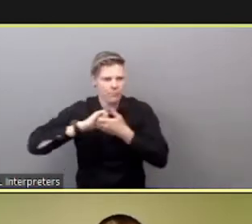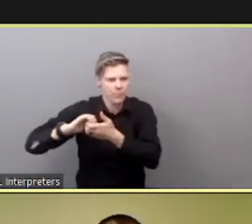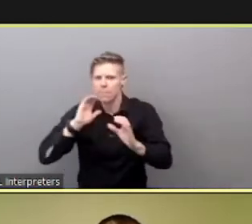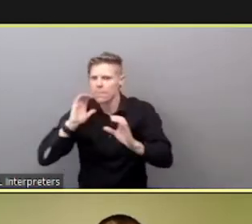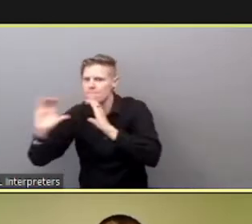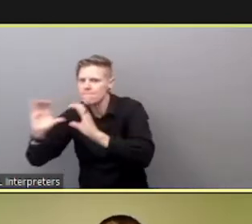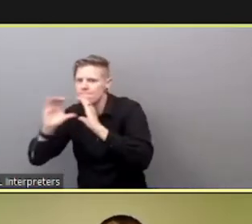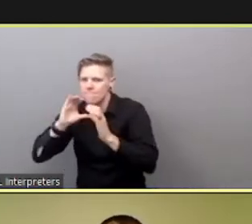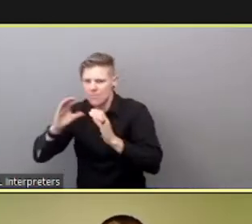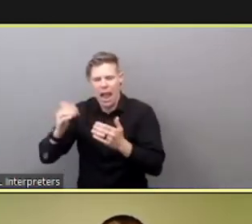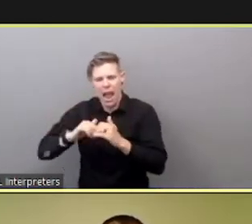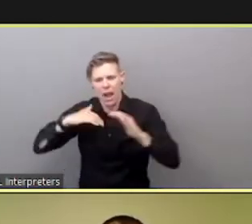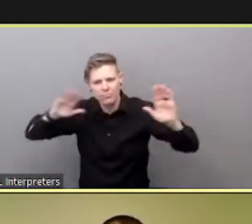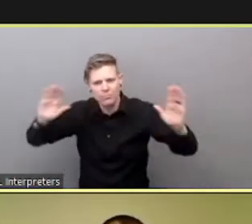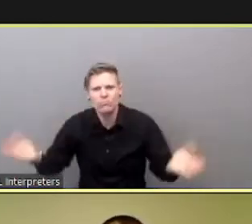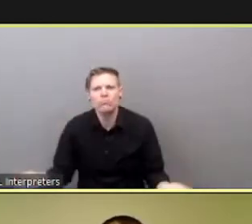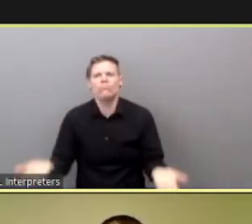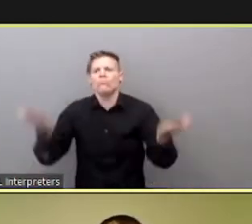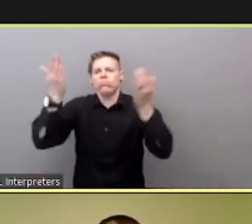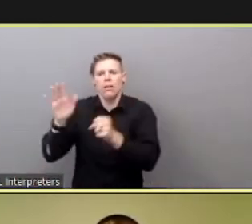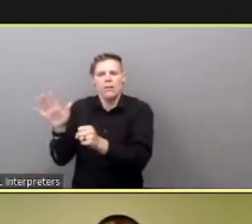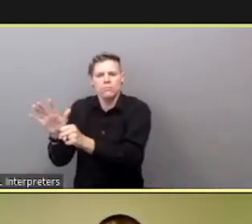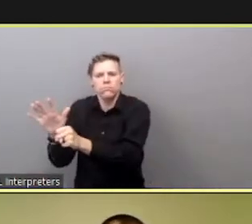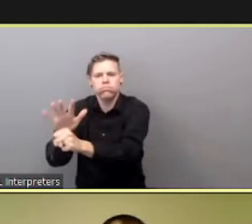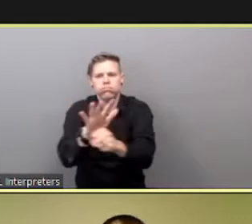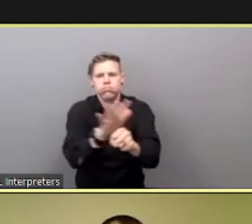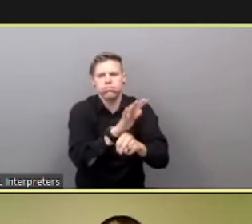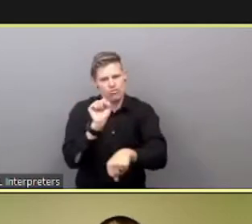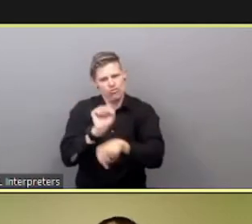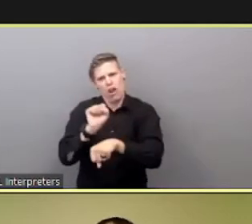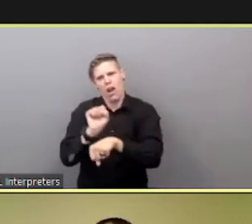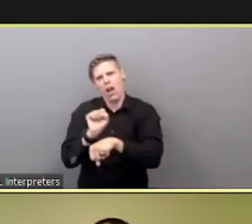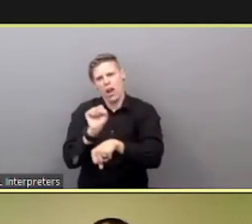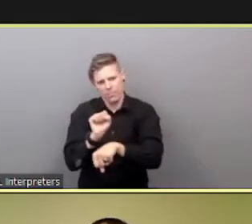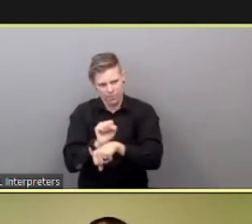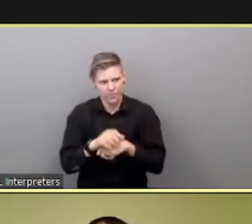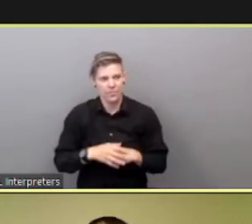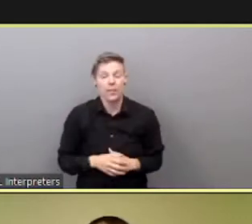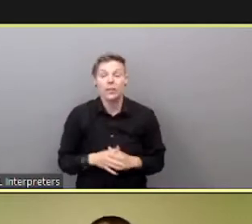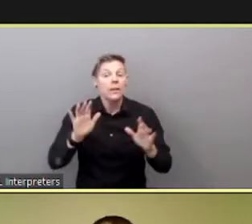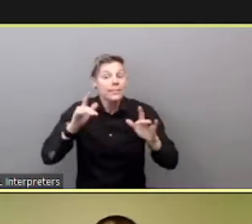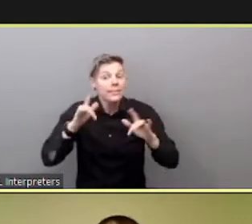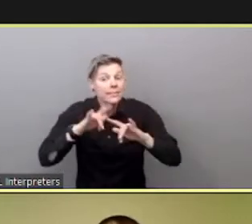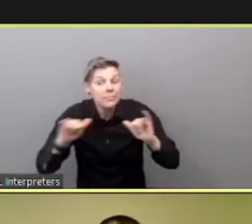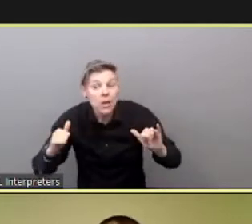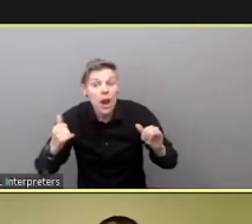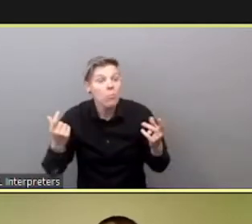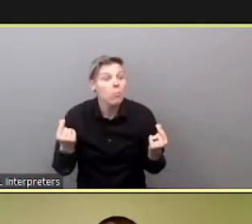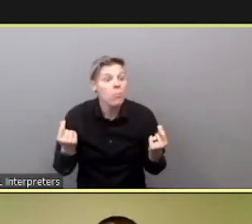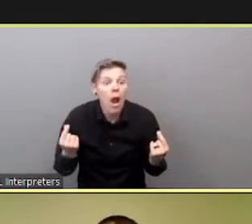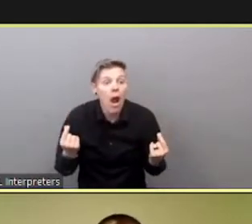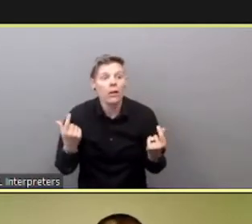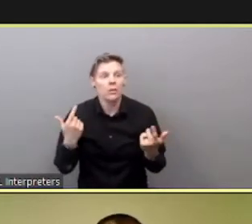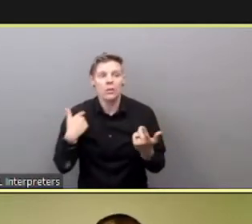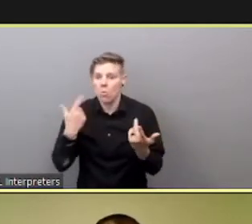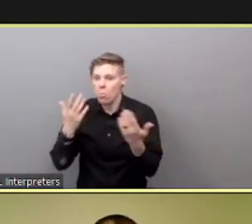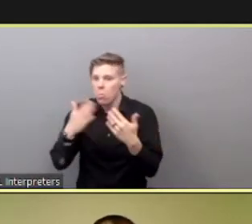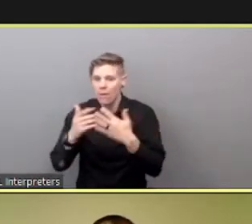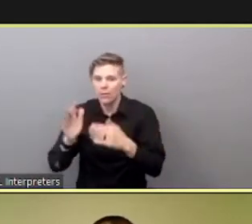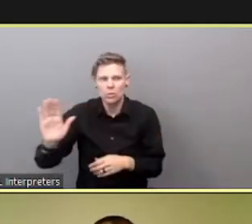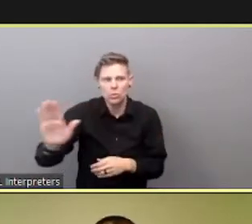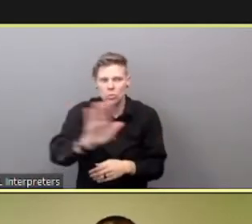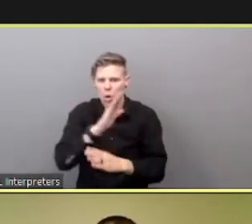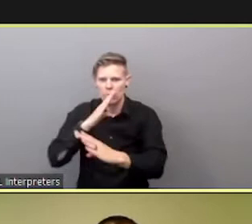kind of workforce, but more importantly, to also help that workforce overcome barriers. For example, providing childcare